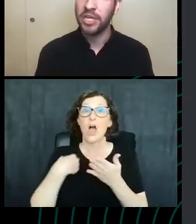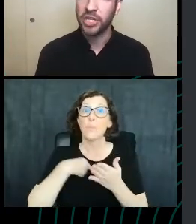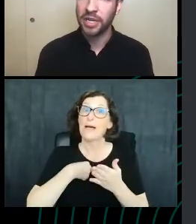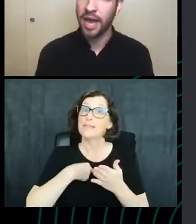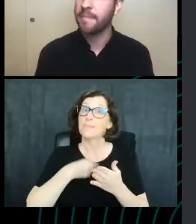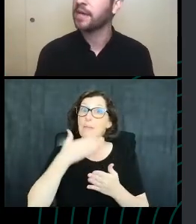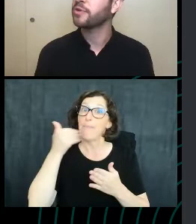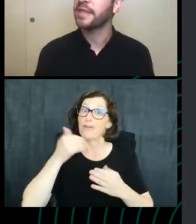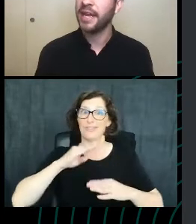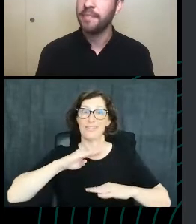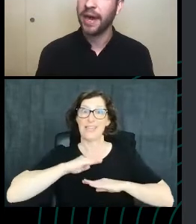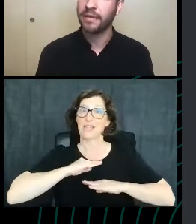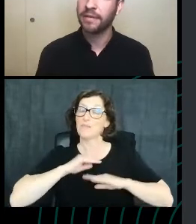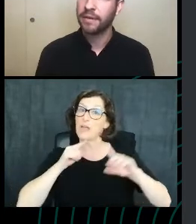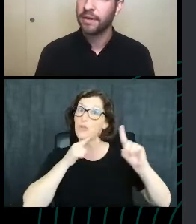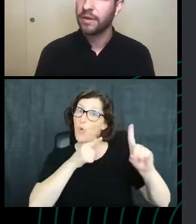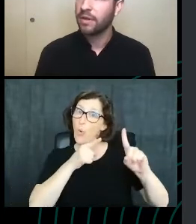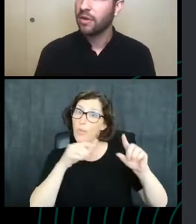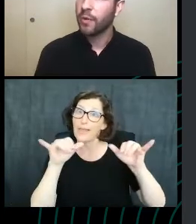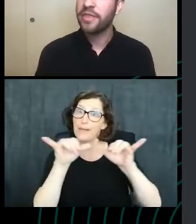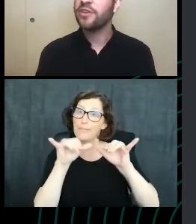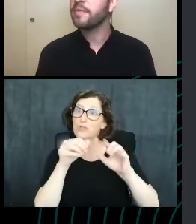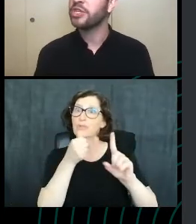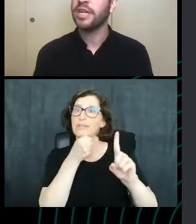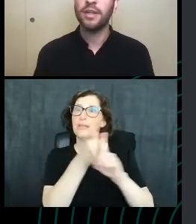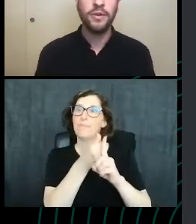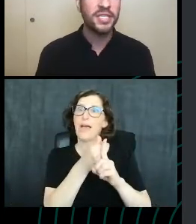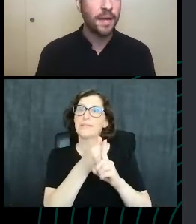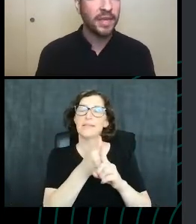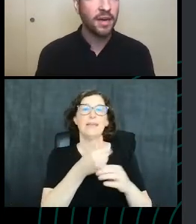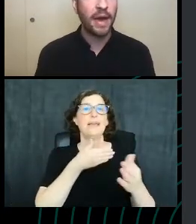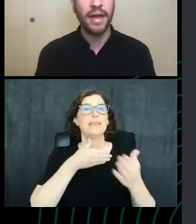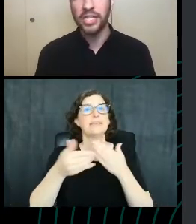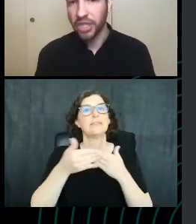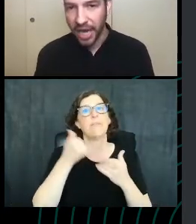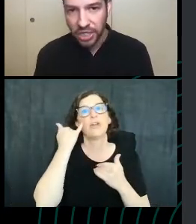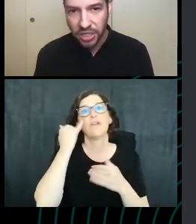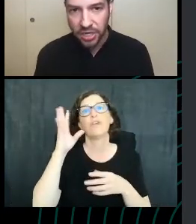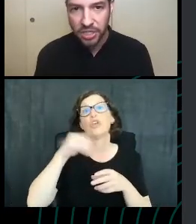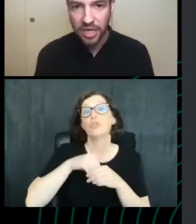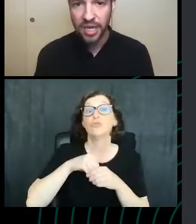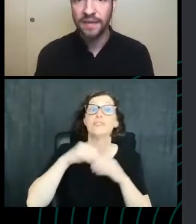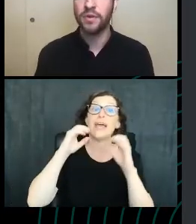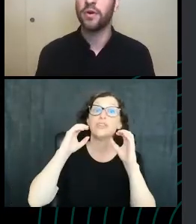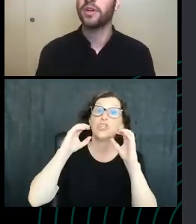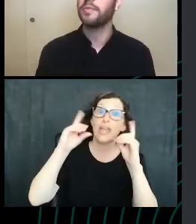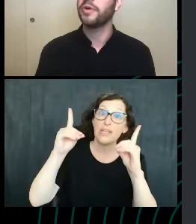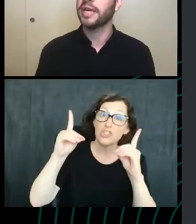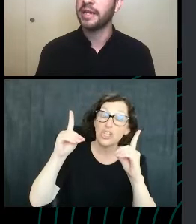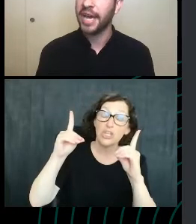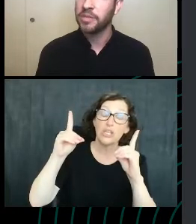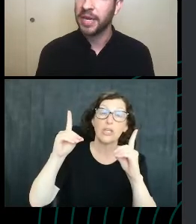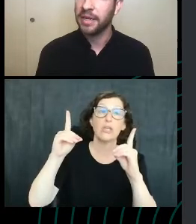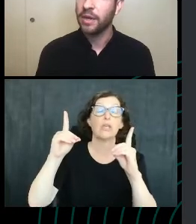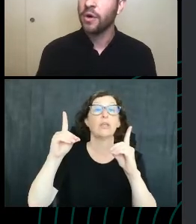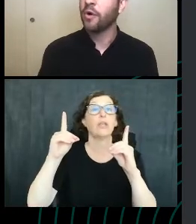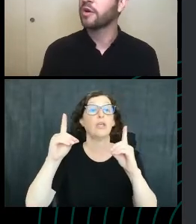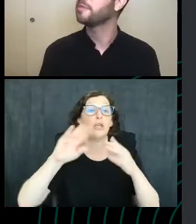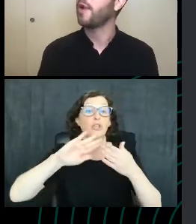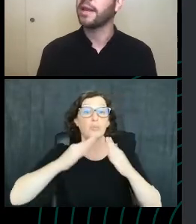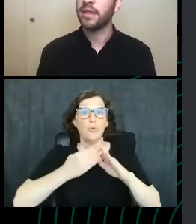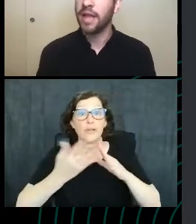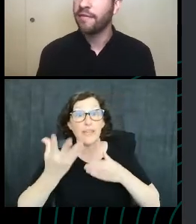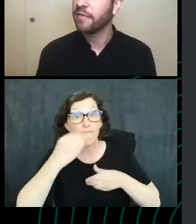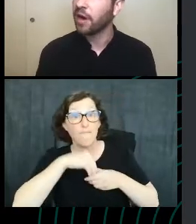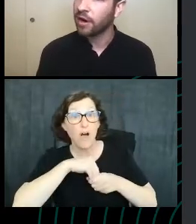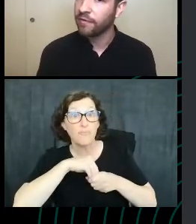our mission and measuring that impact. Whether your mission includes something about education initiatives or community engagement or